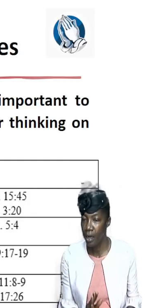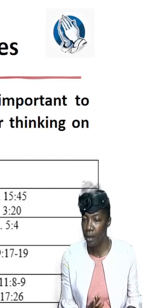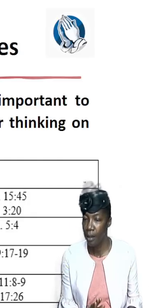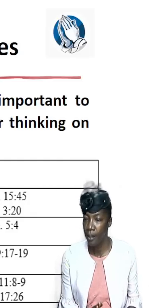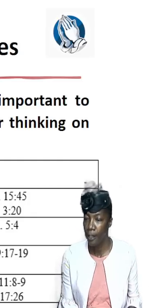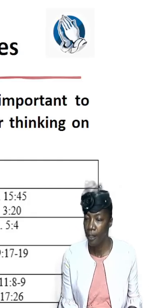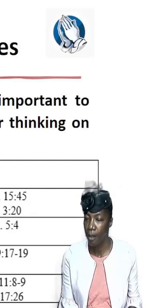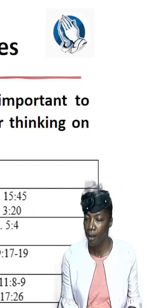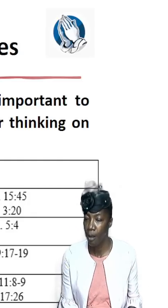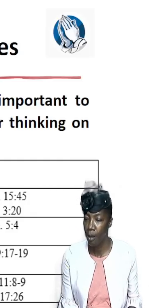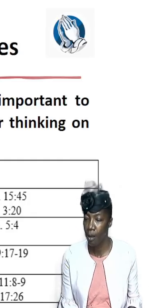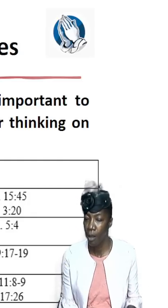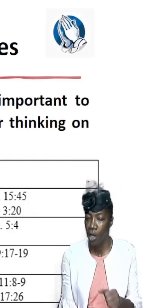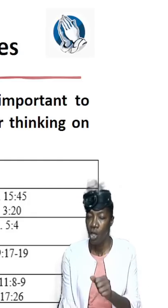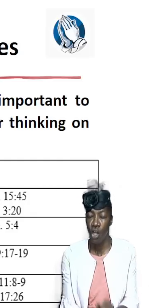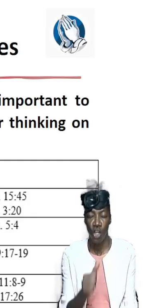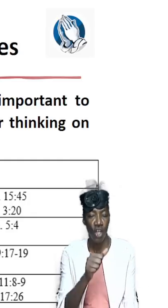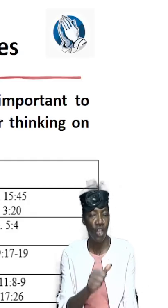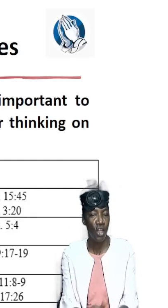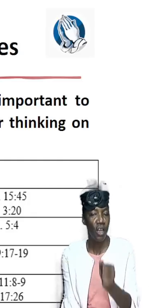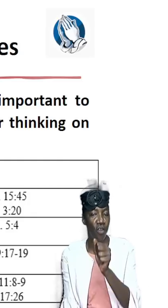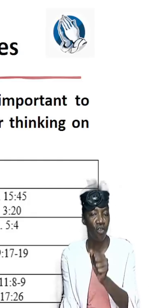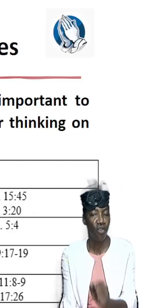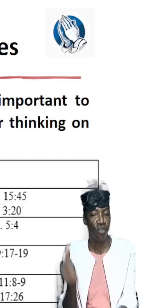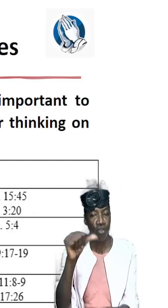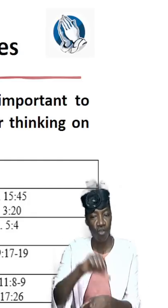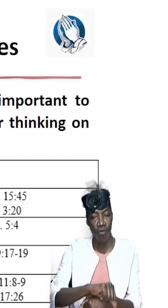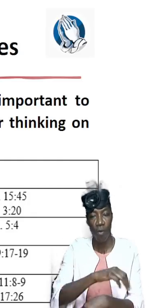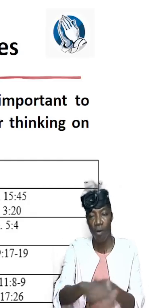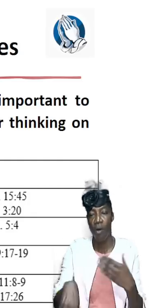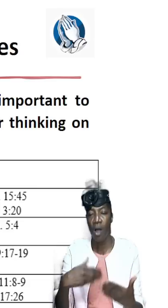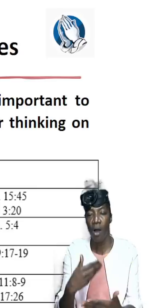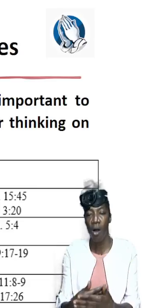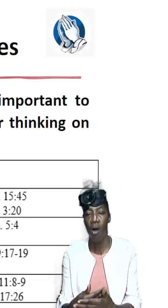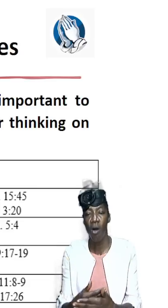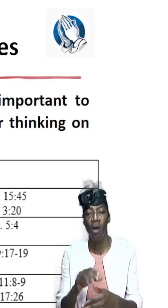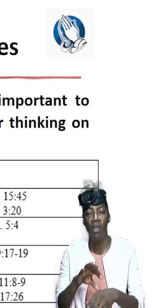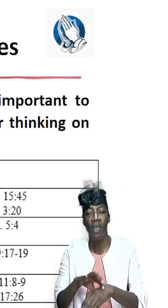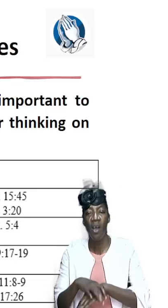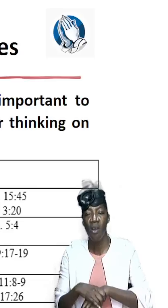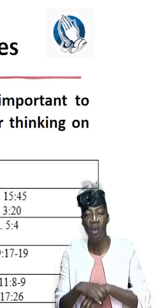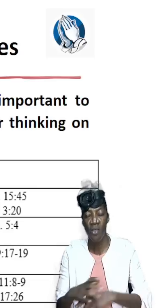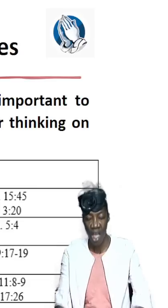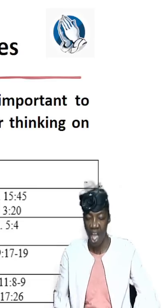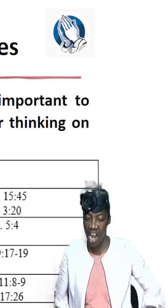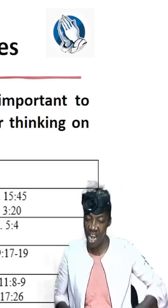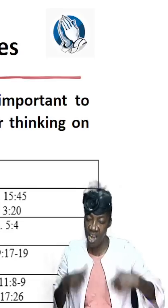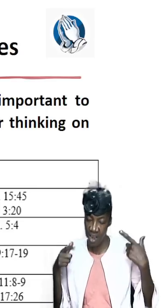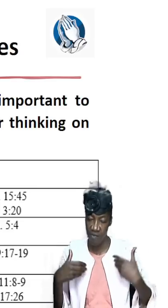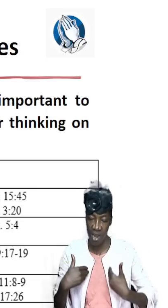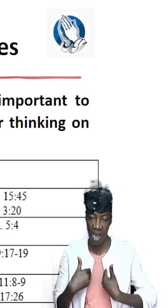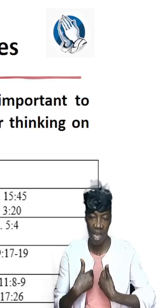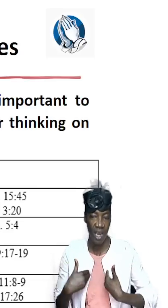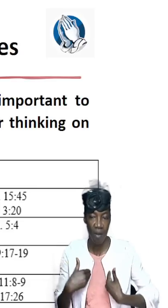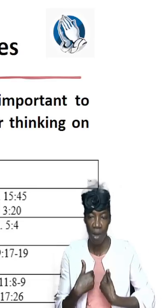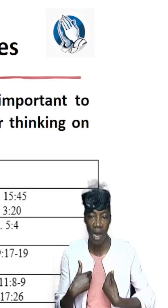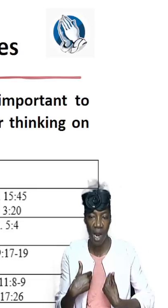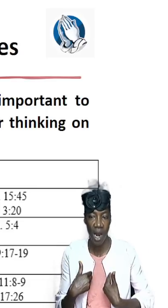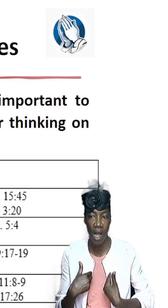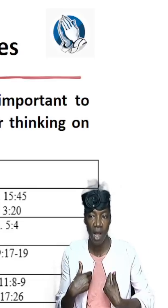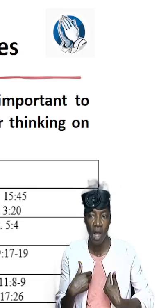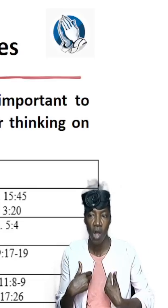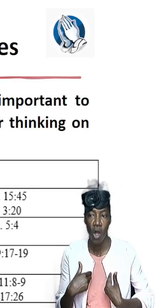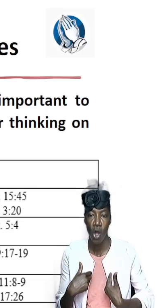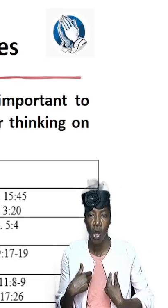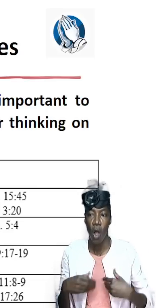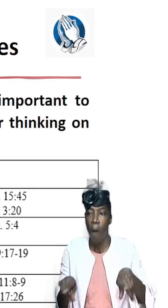a large, in fact, all the earth and living creatures except for